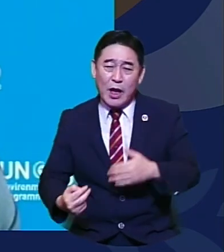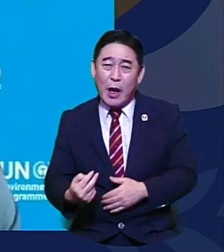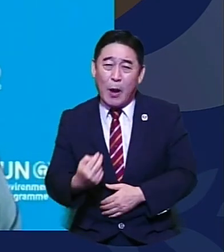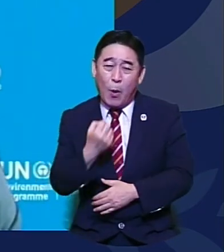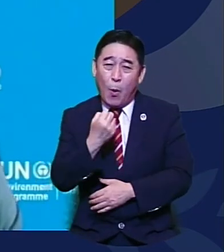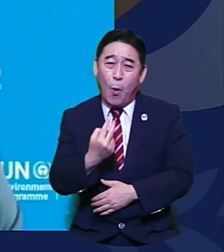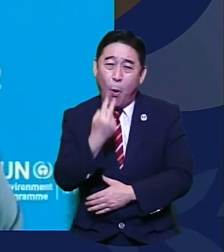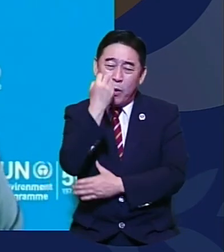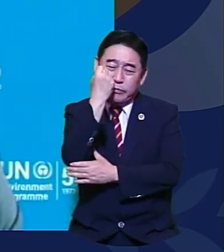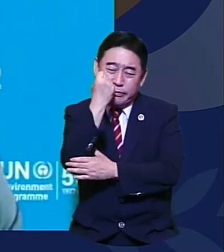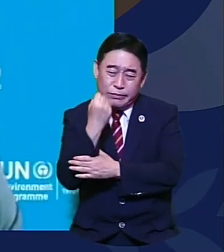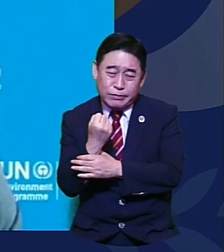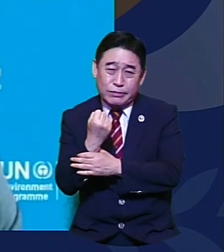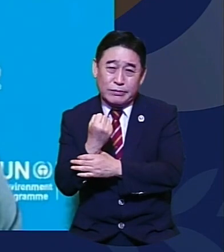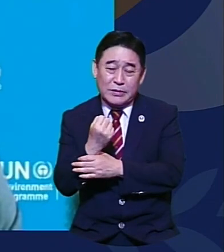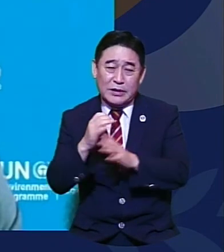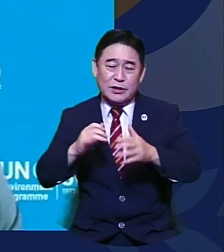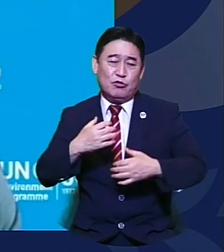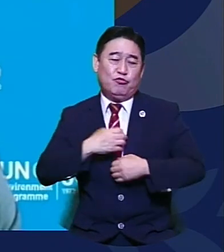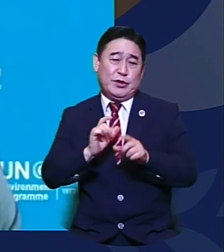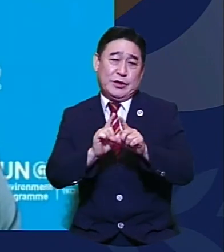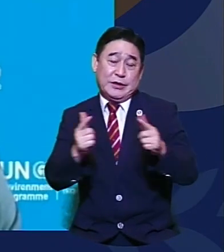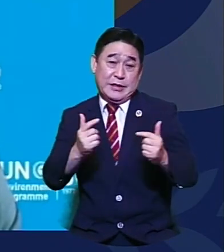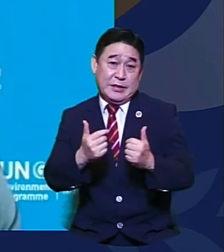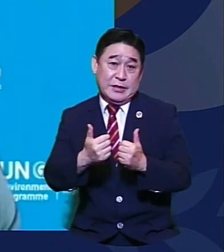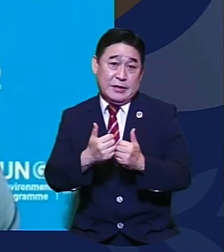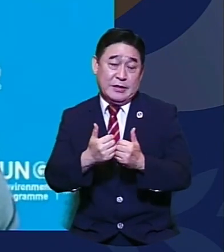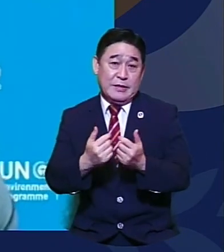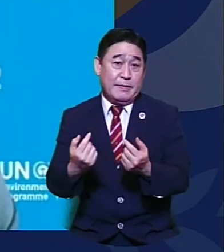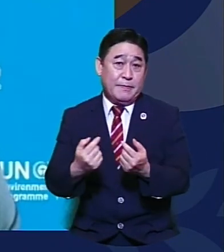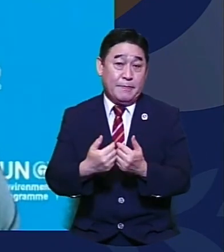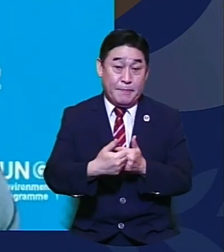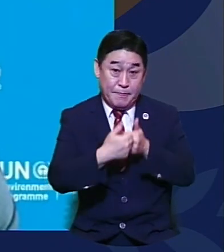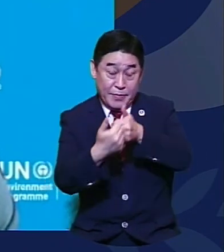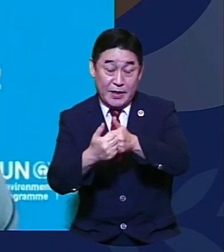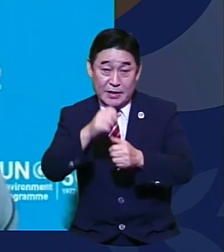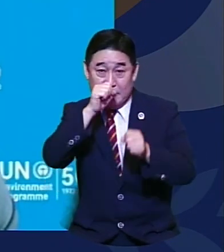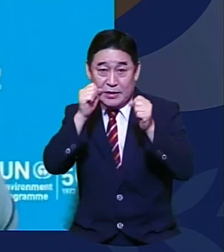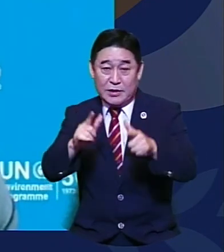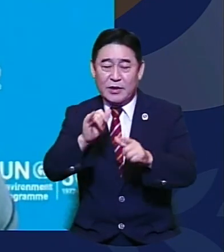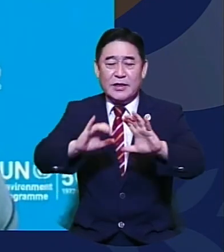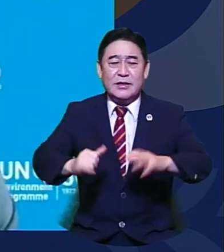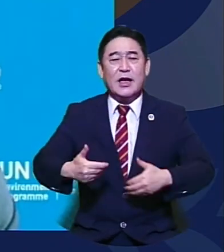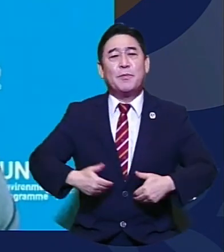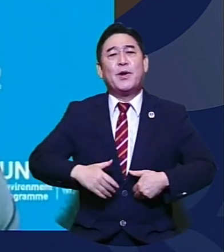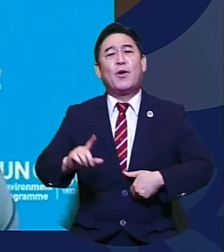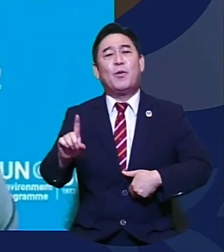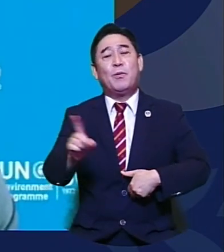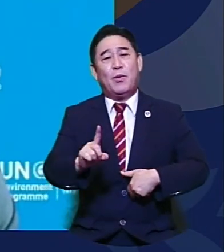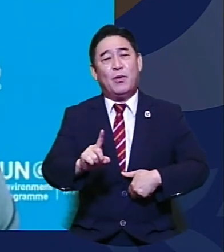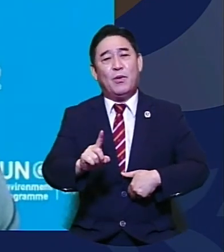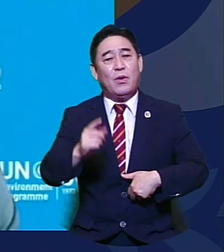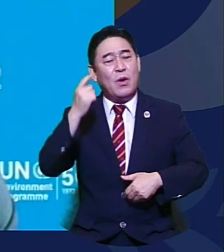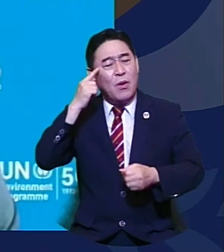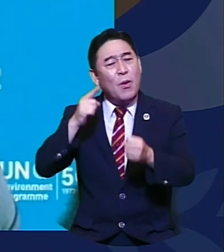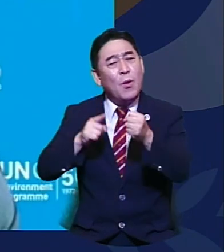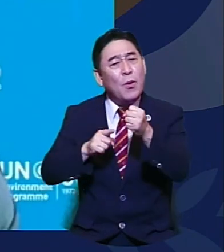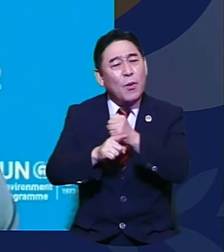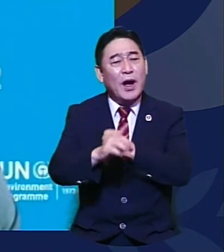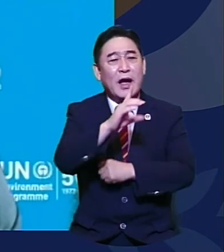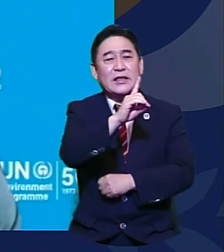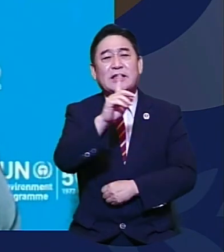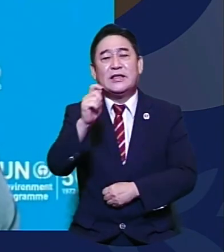it. So what the world is looking for is actions. We have all the science, we have all the data.